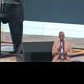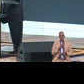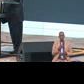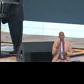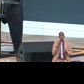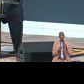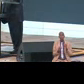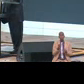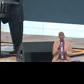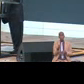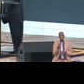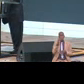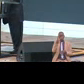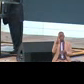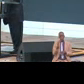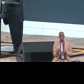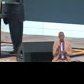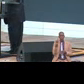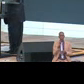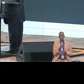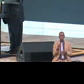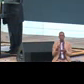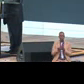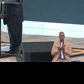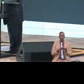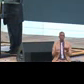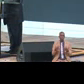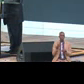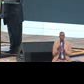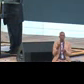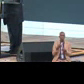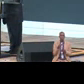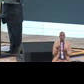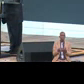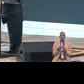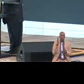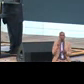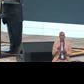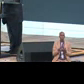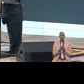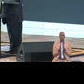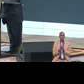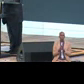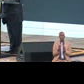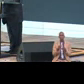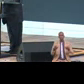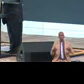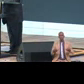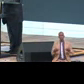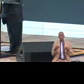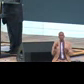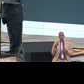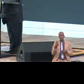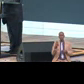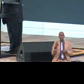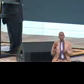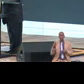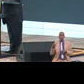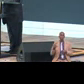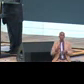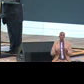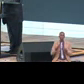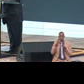myself. If a man therefore purge himself from these, he shall be a vessel unto honor.